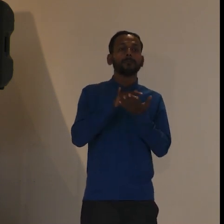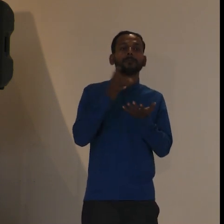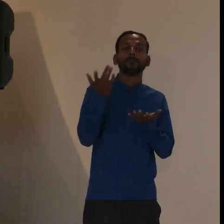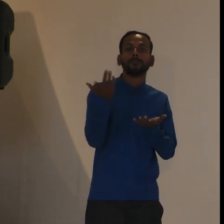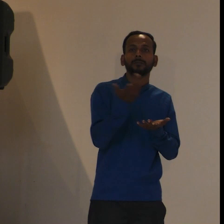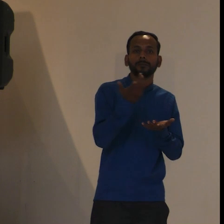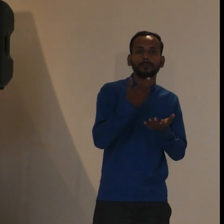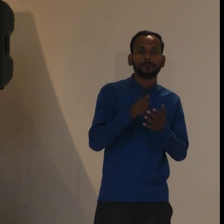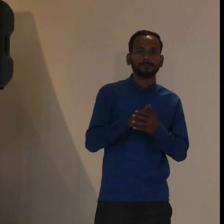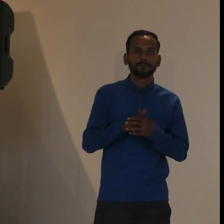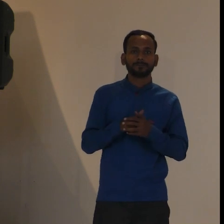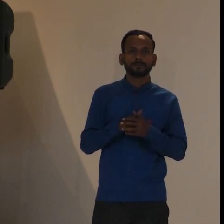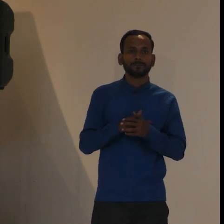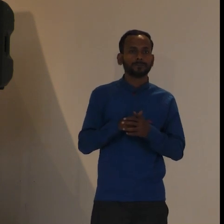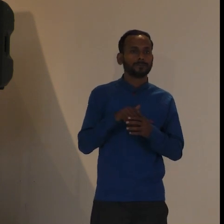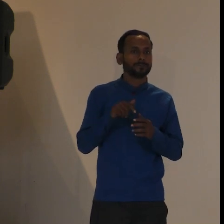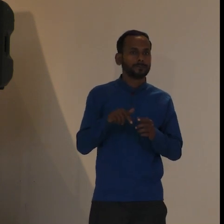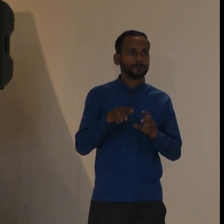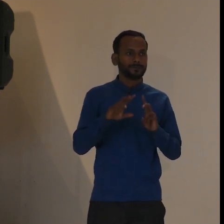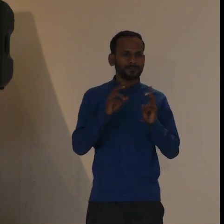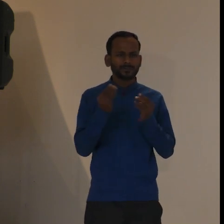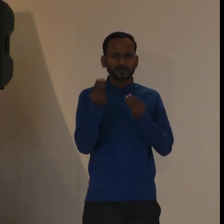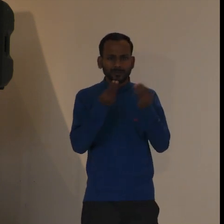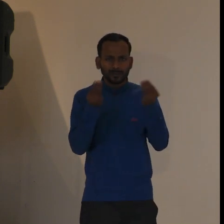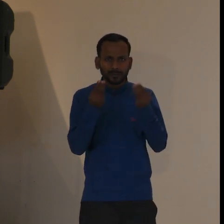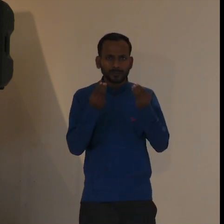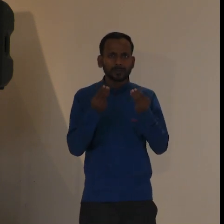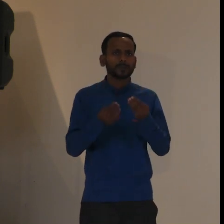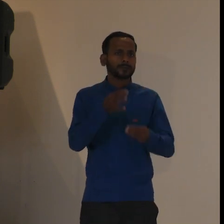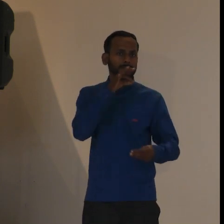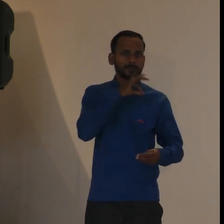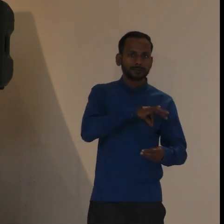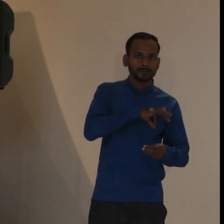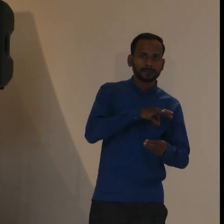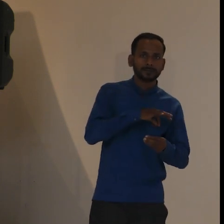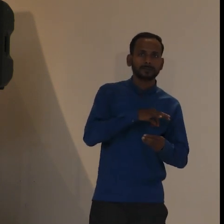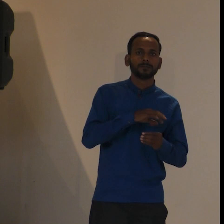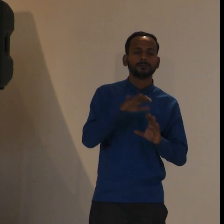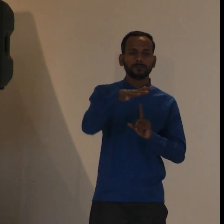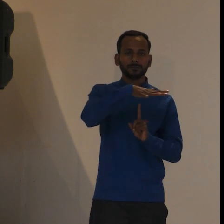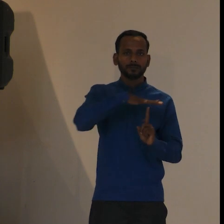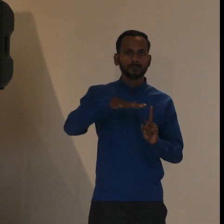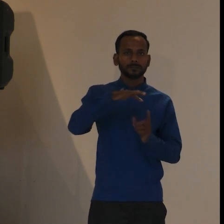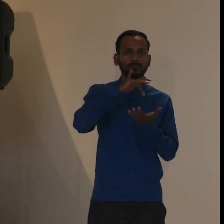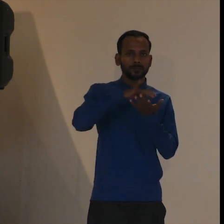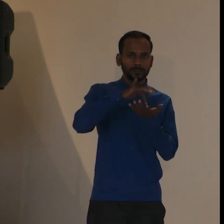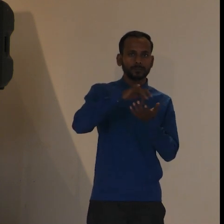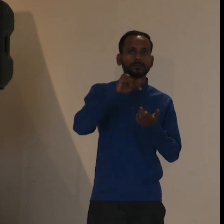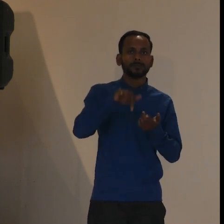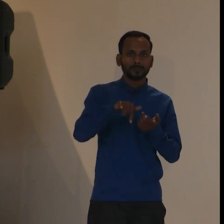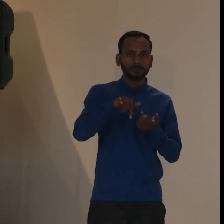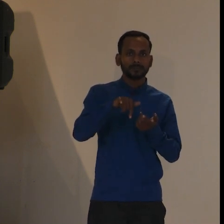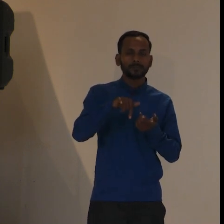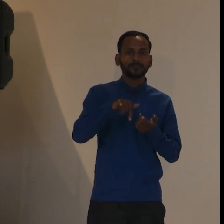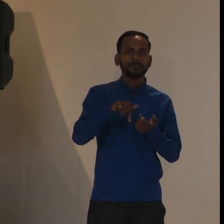quick polemic is that a lot of this looting was facilitated by elites in colonized spaces, right? And that